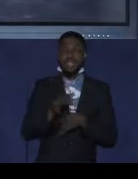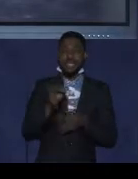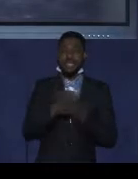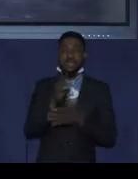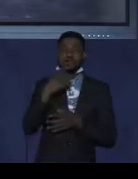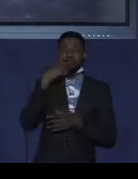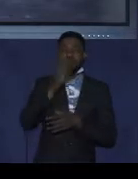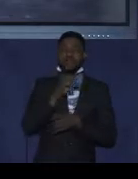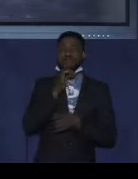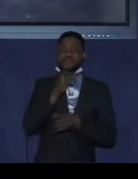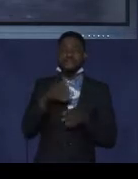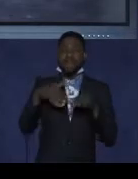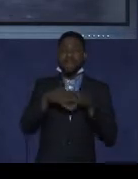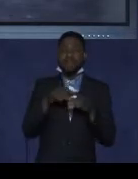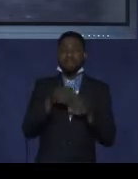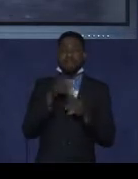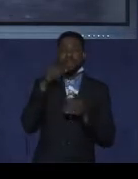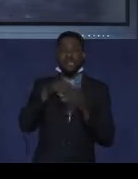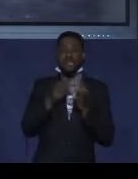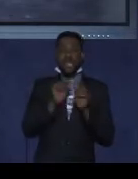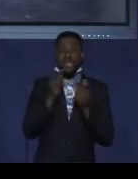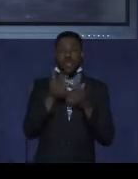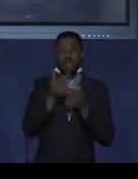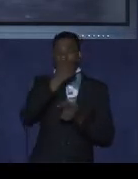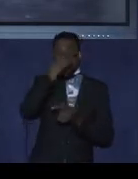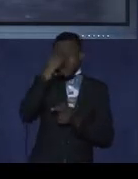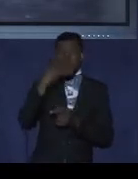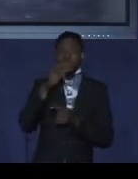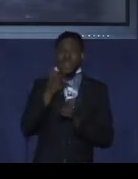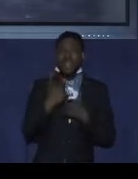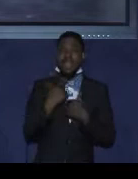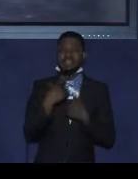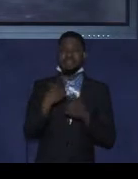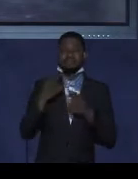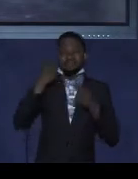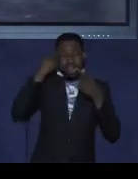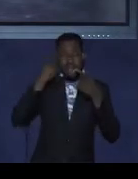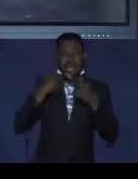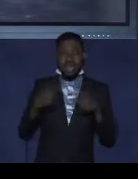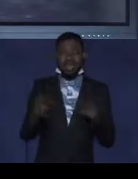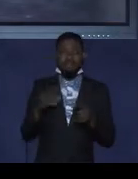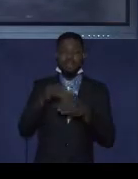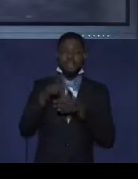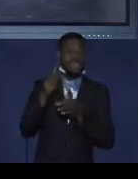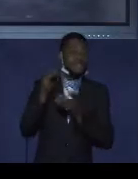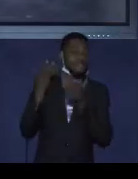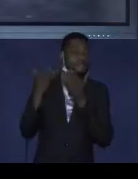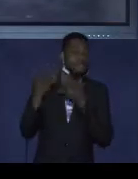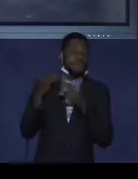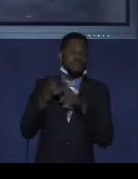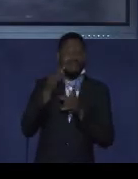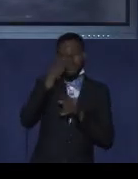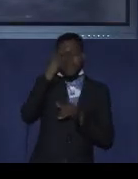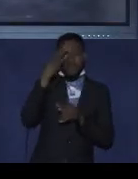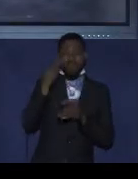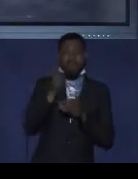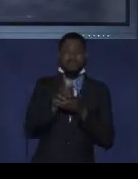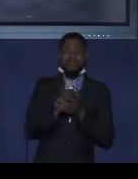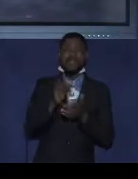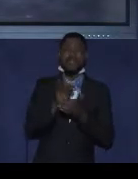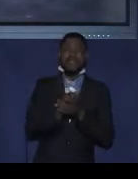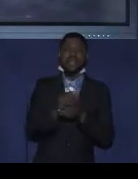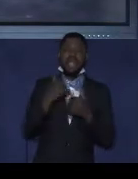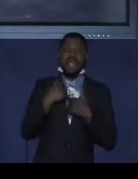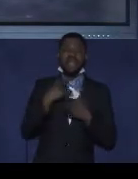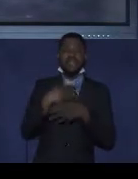that you should not marry from the other group because they have had disagreement in the past. So because of that,